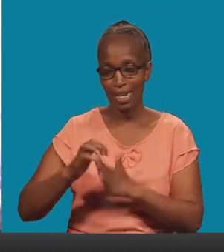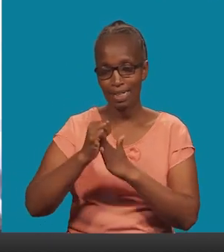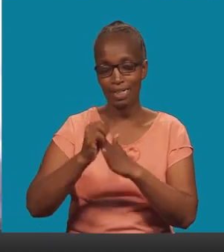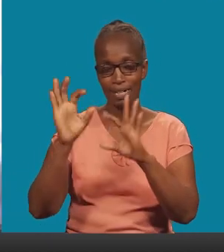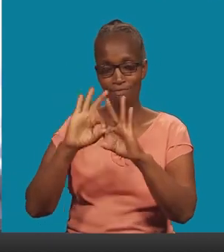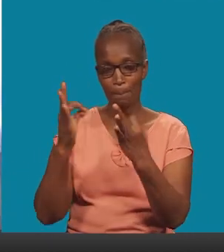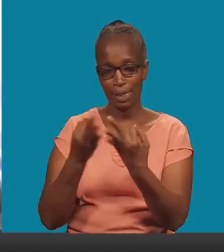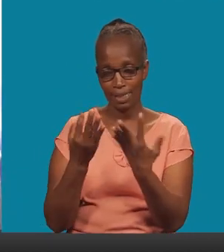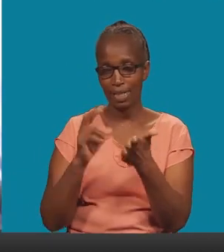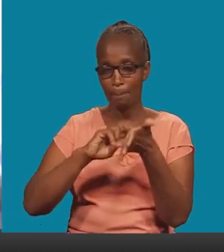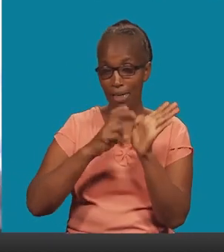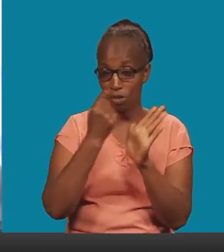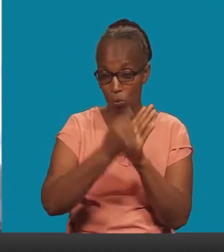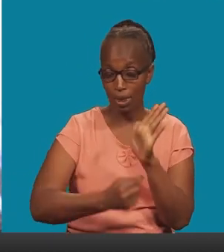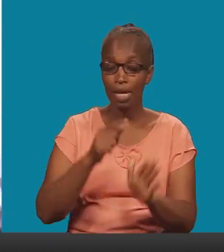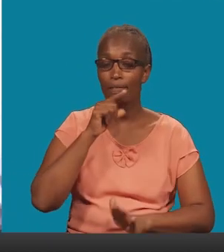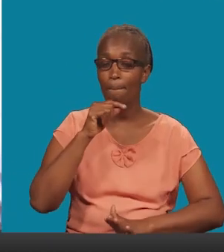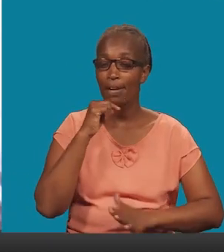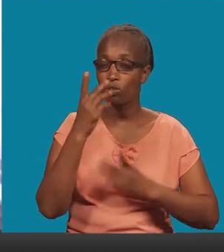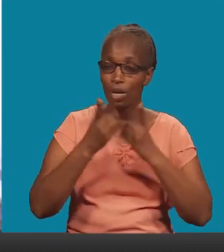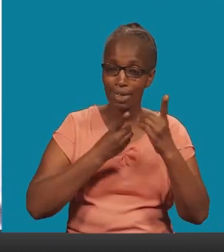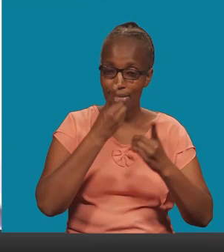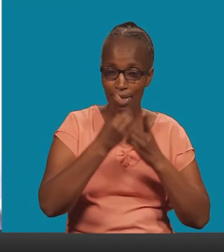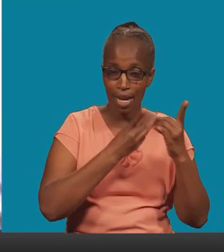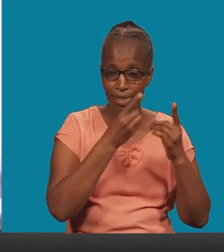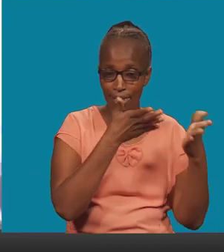female headed households chances